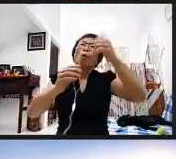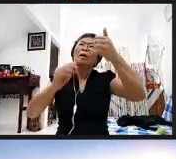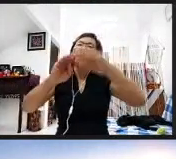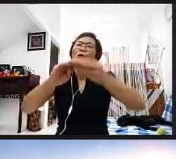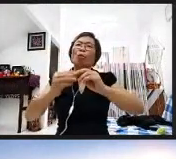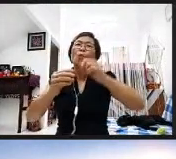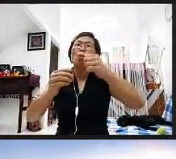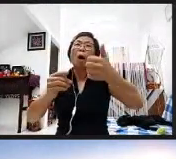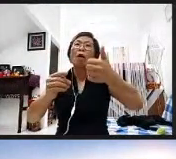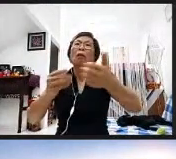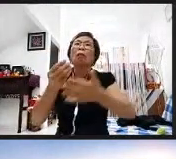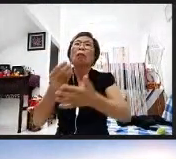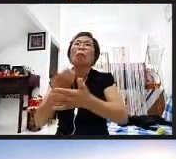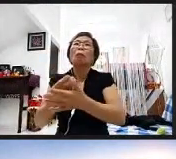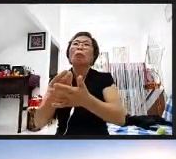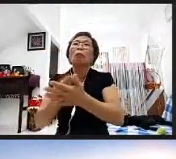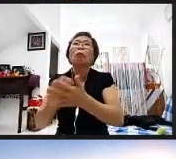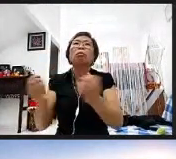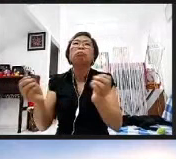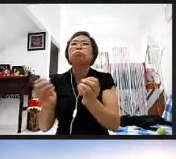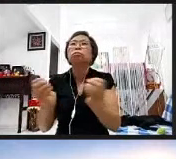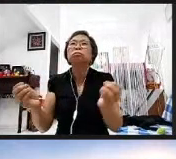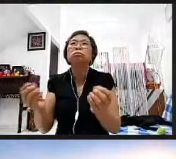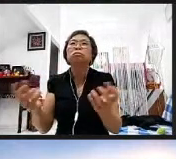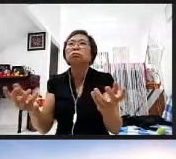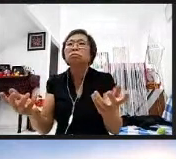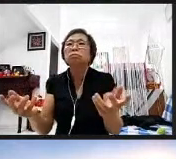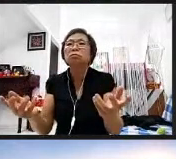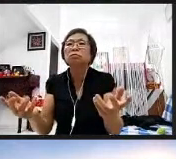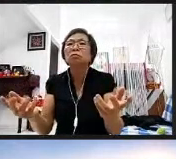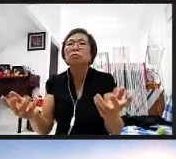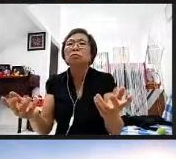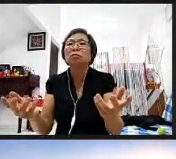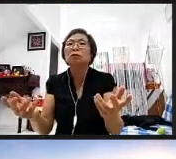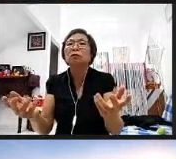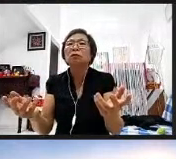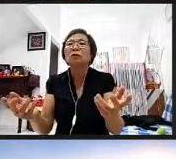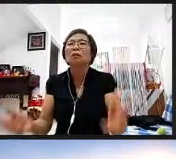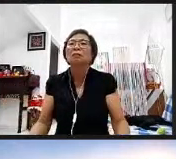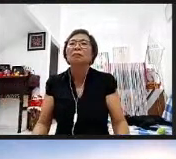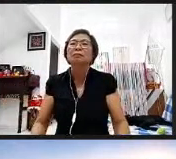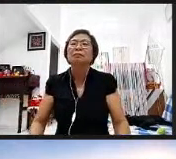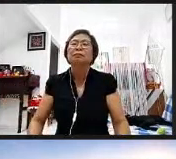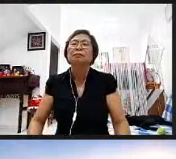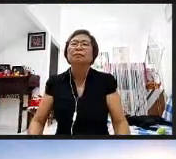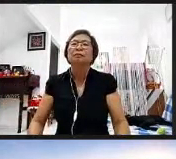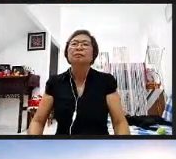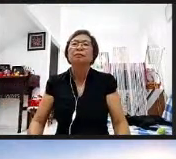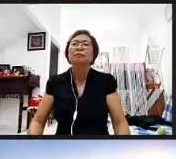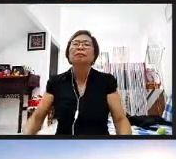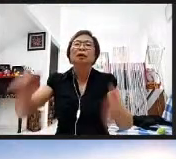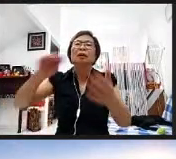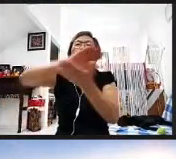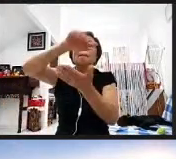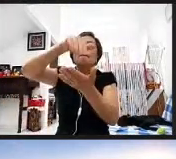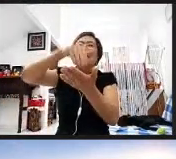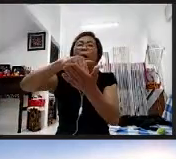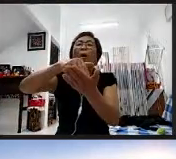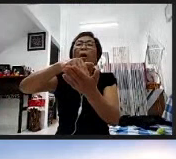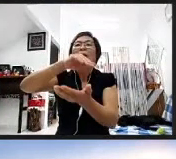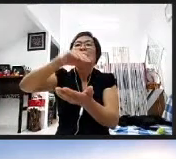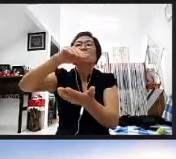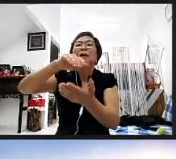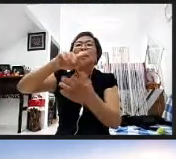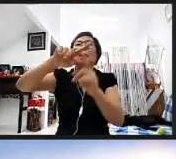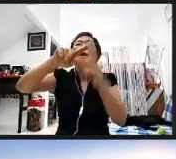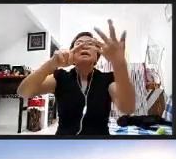As we know, this loss of livelihood started in the mid-March of 2020 when the